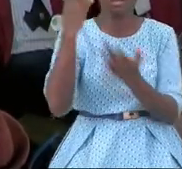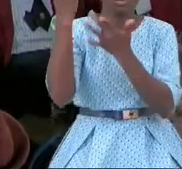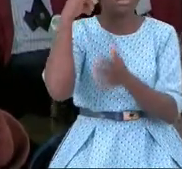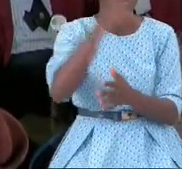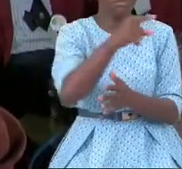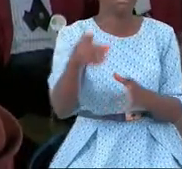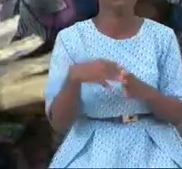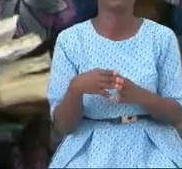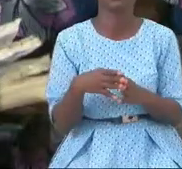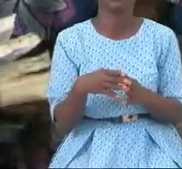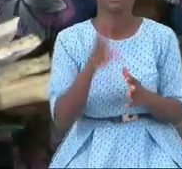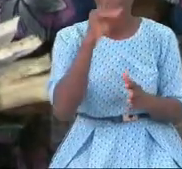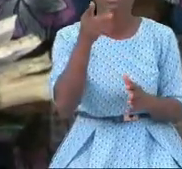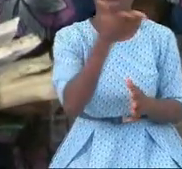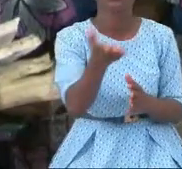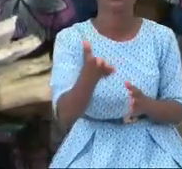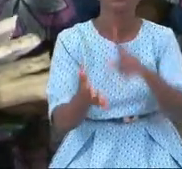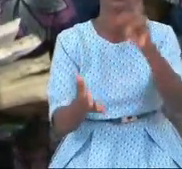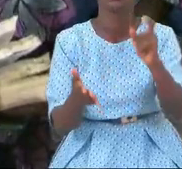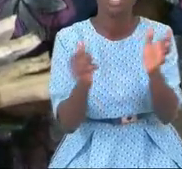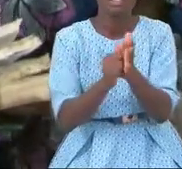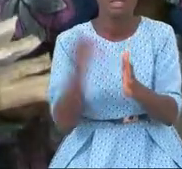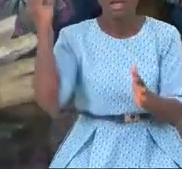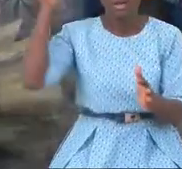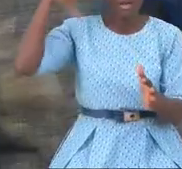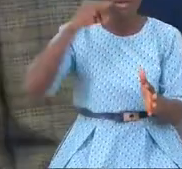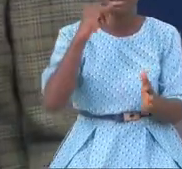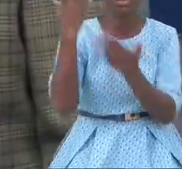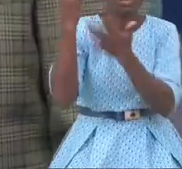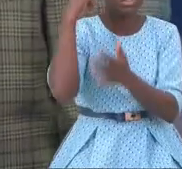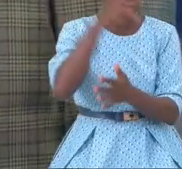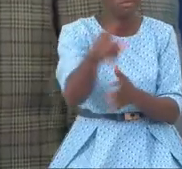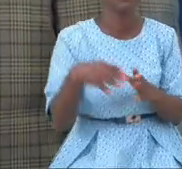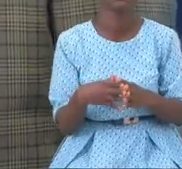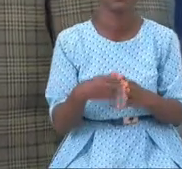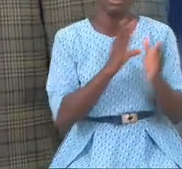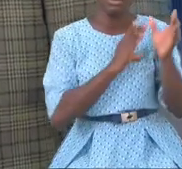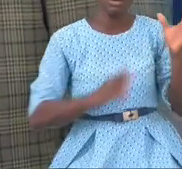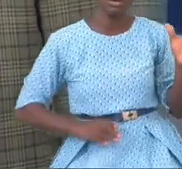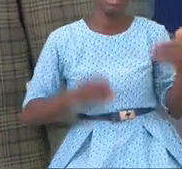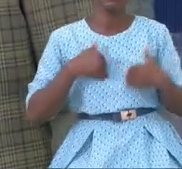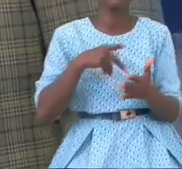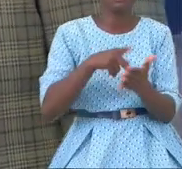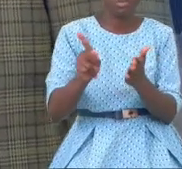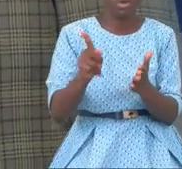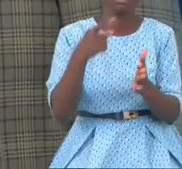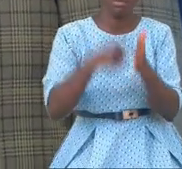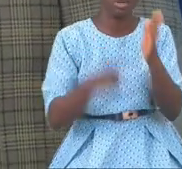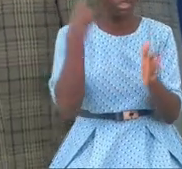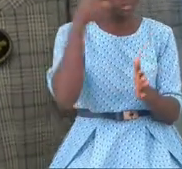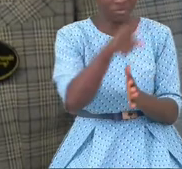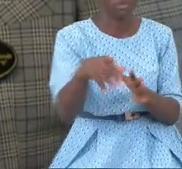paid the price. We don't need to struggle anymore to attain. We don't need to try anymore